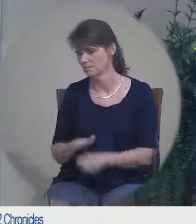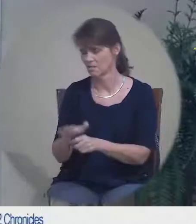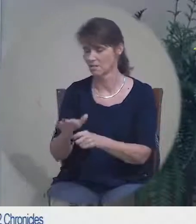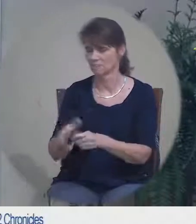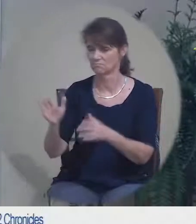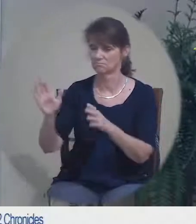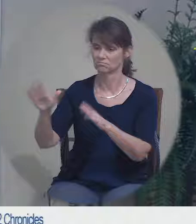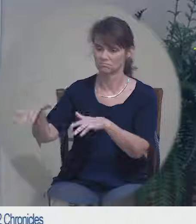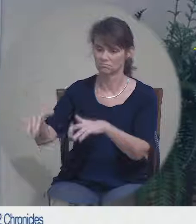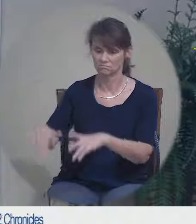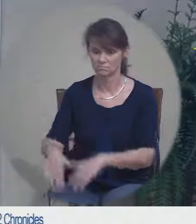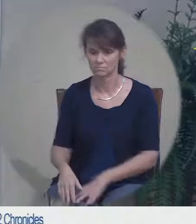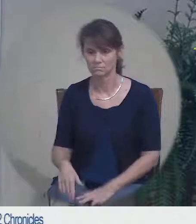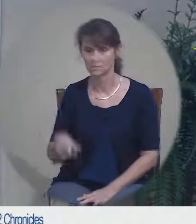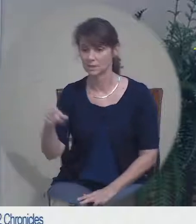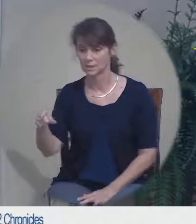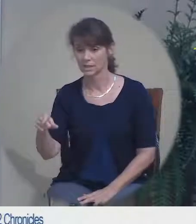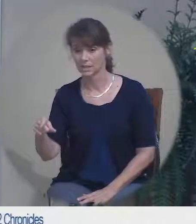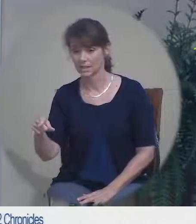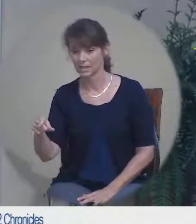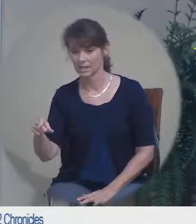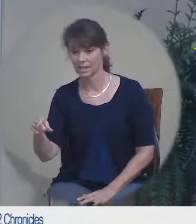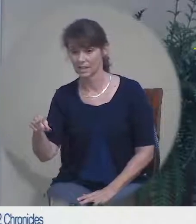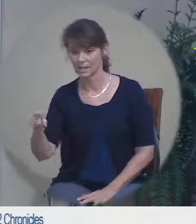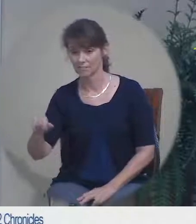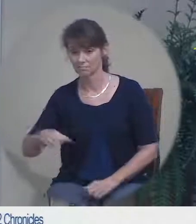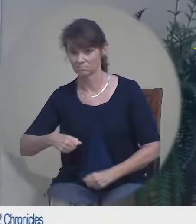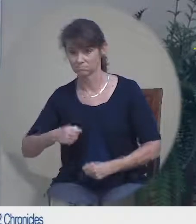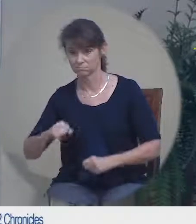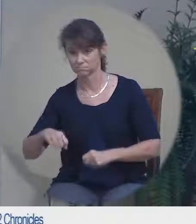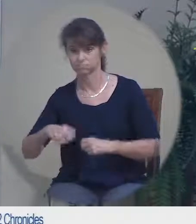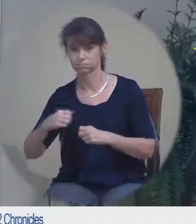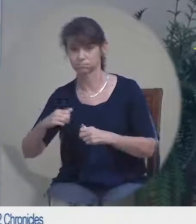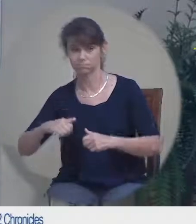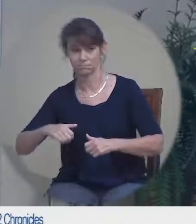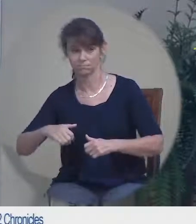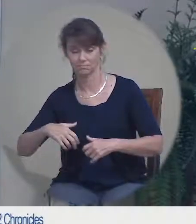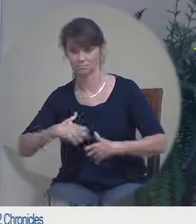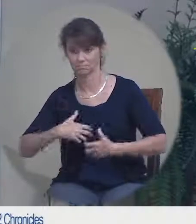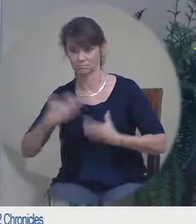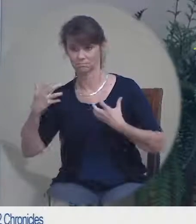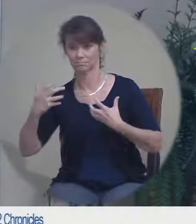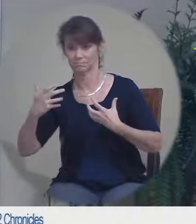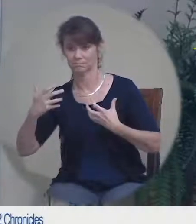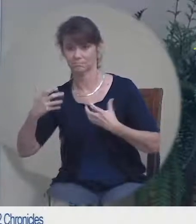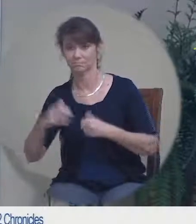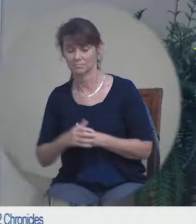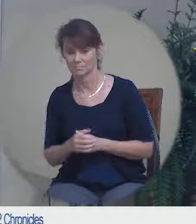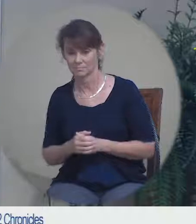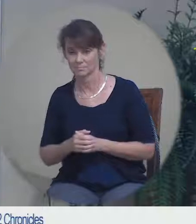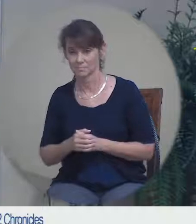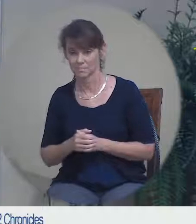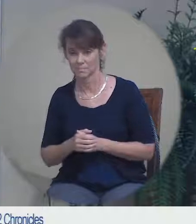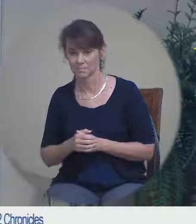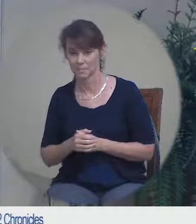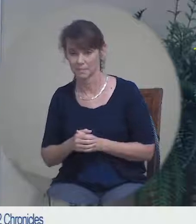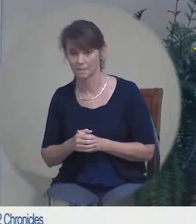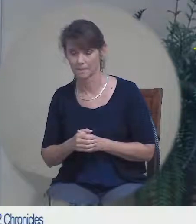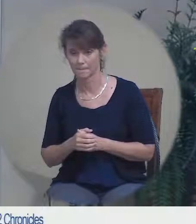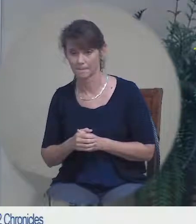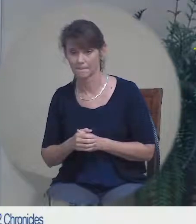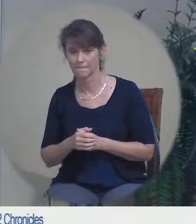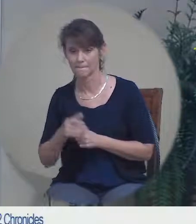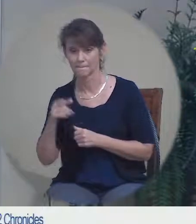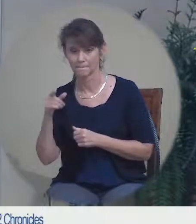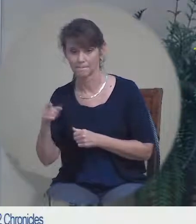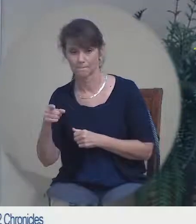But Amaziah doesn't listen. And as a result, Joash takes him captive for a period of time. He